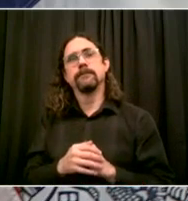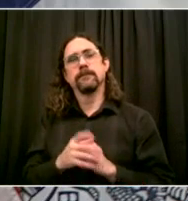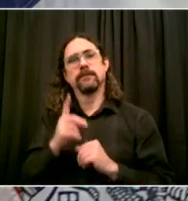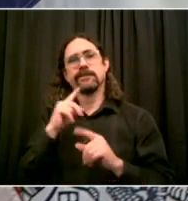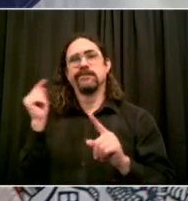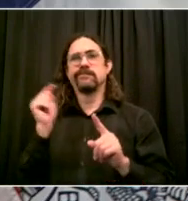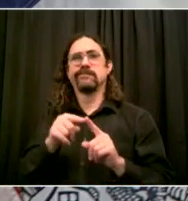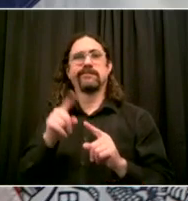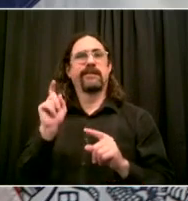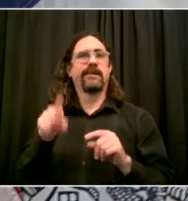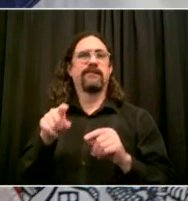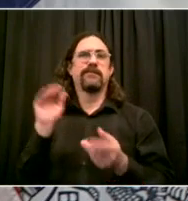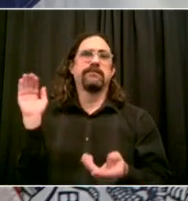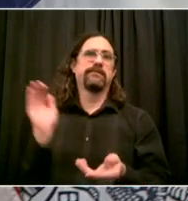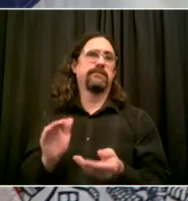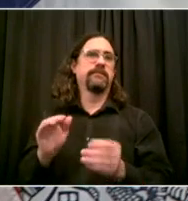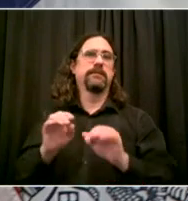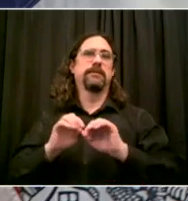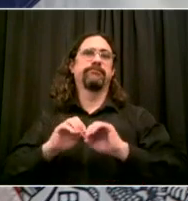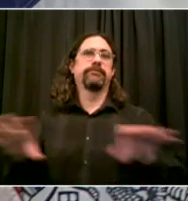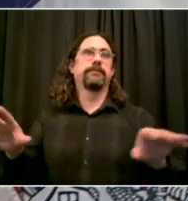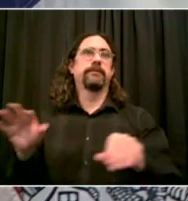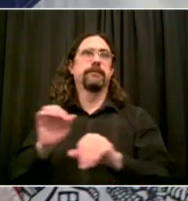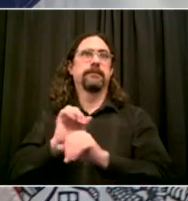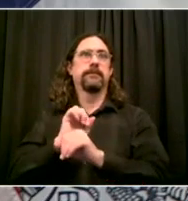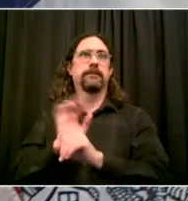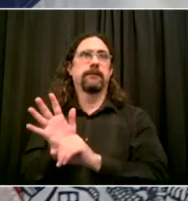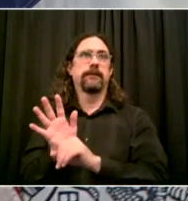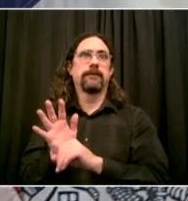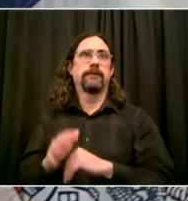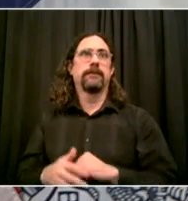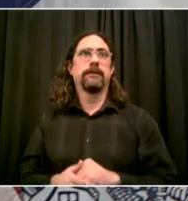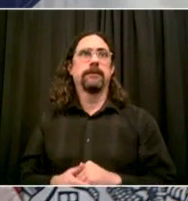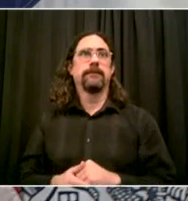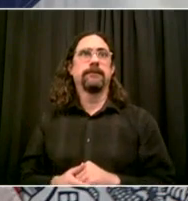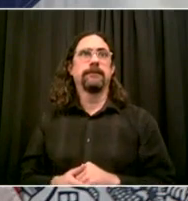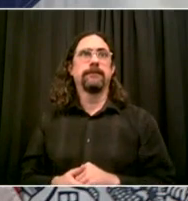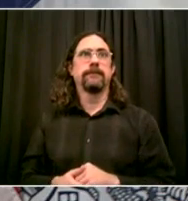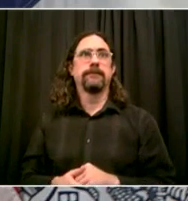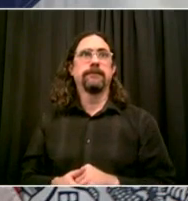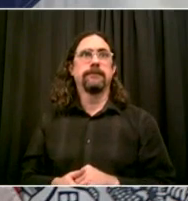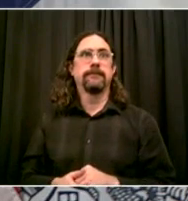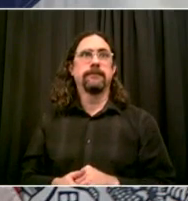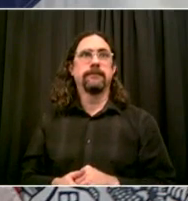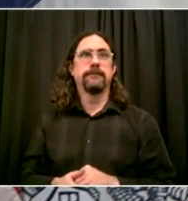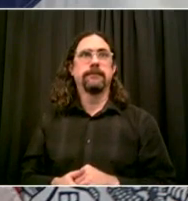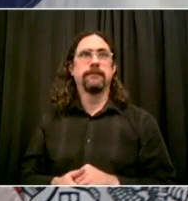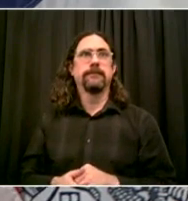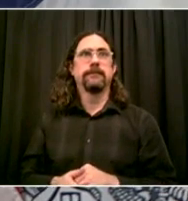But certainly we're at a point where I think it makes sense to take another look given what's happening. Go ahead, Aaron.